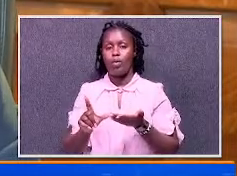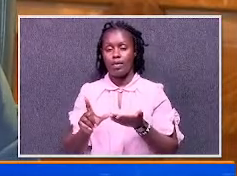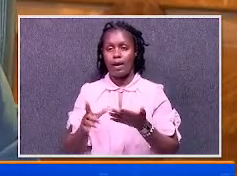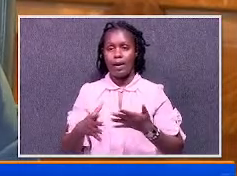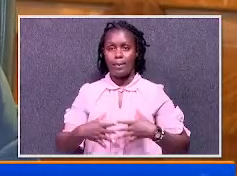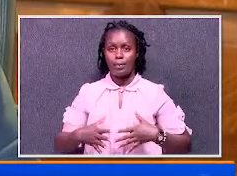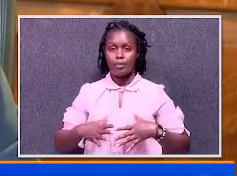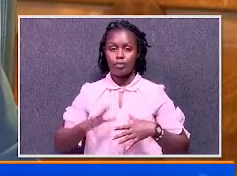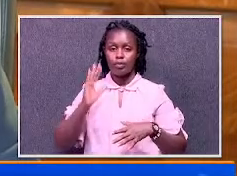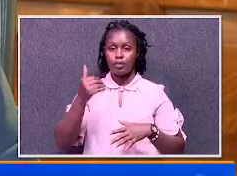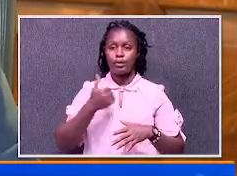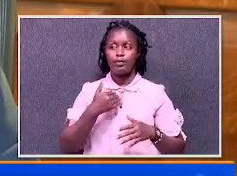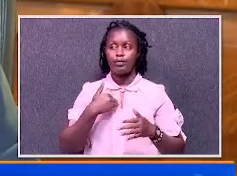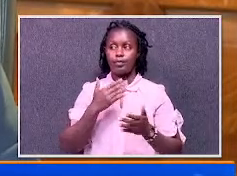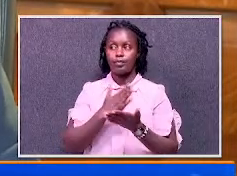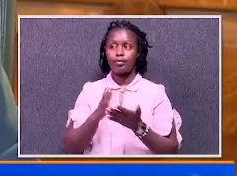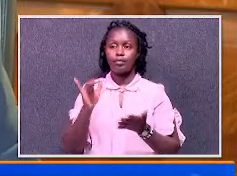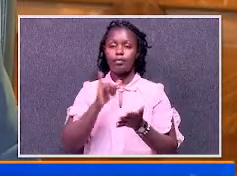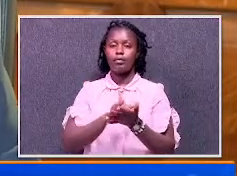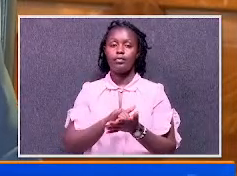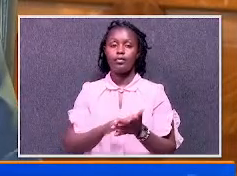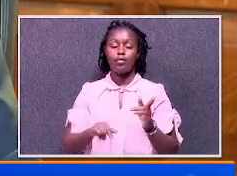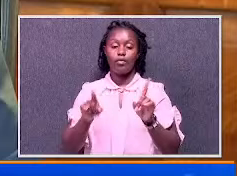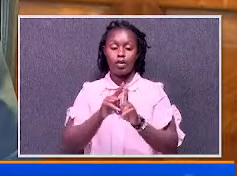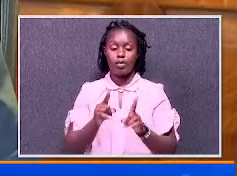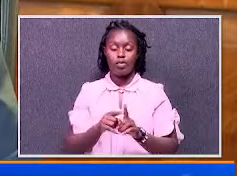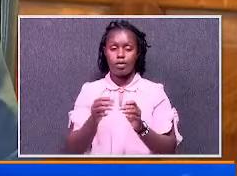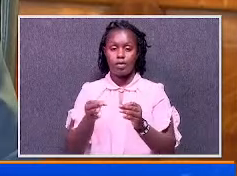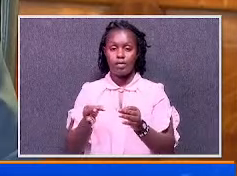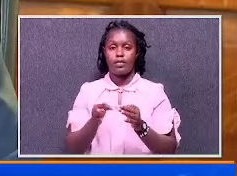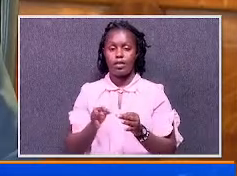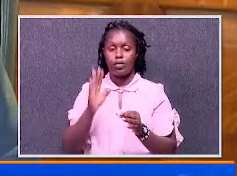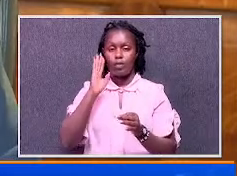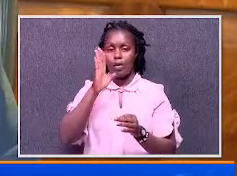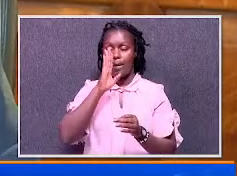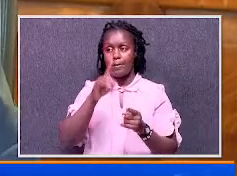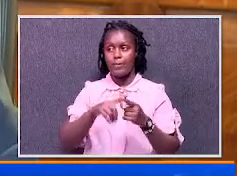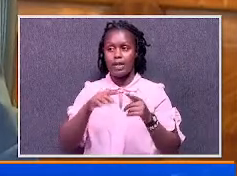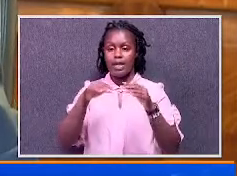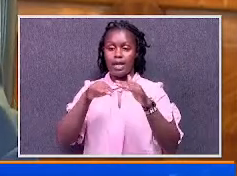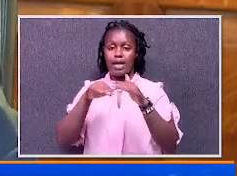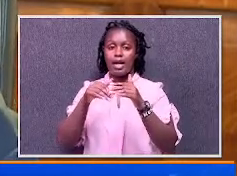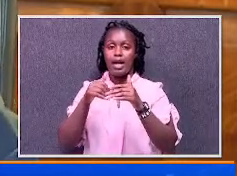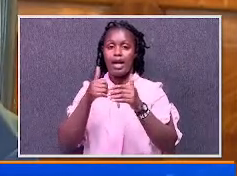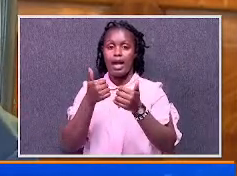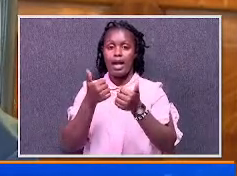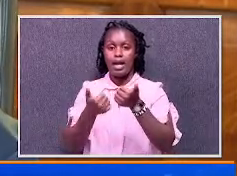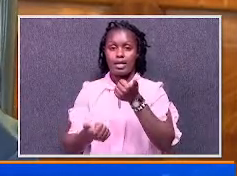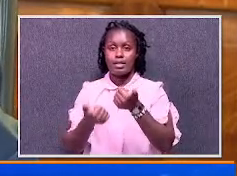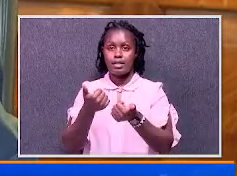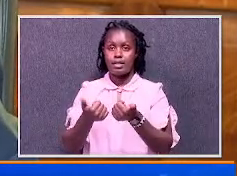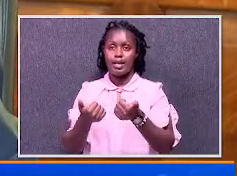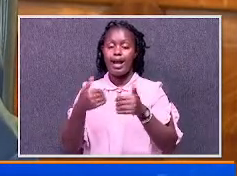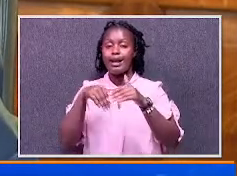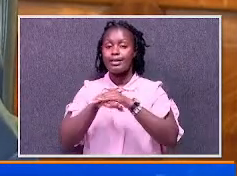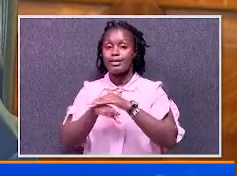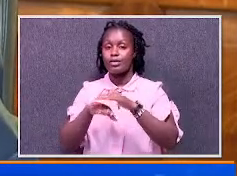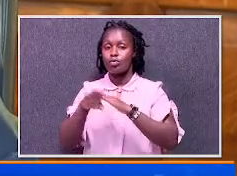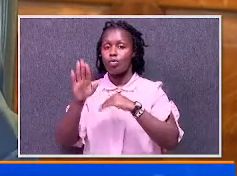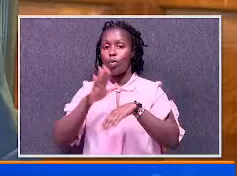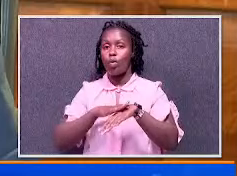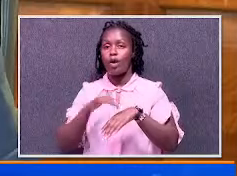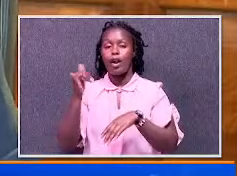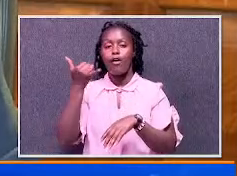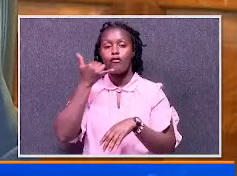no such roadblocks. The finance will be assessed on our mobile network or